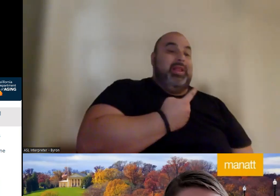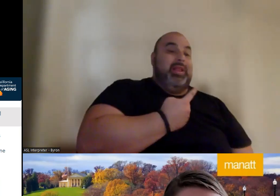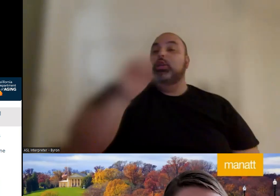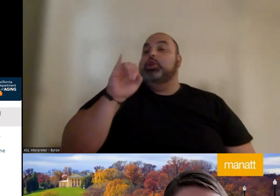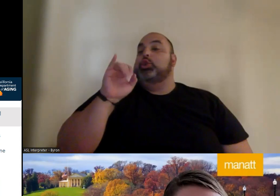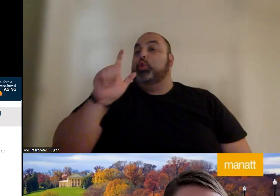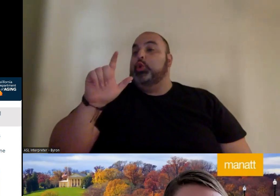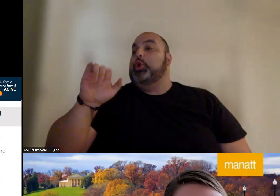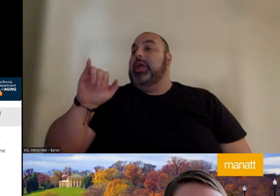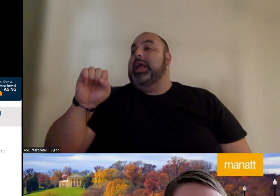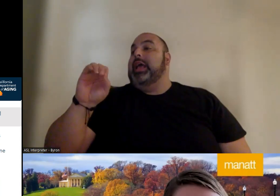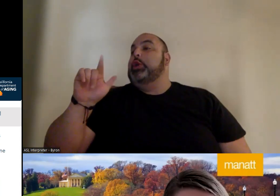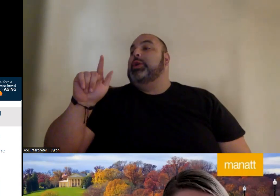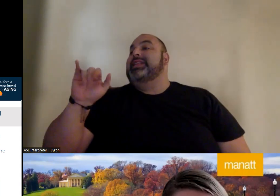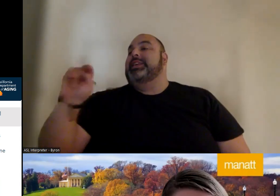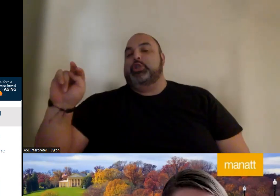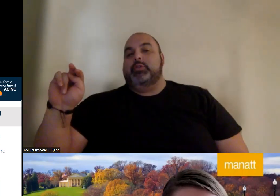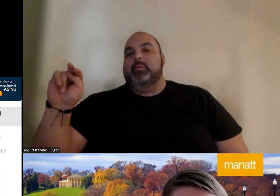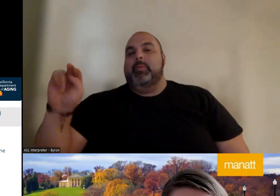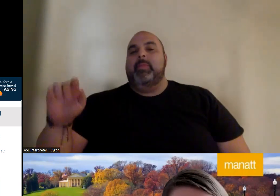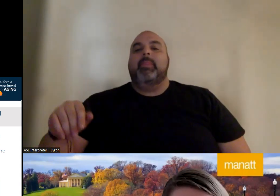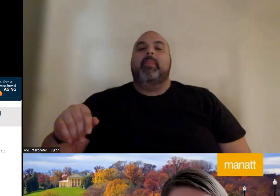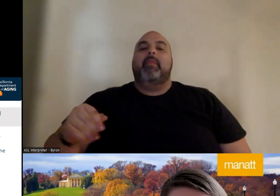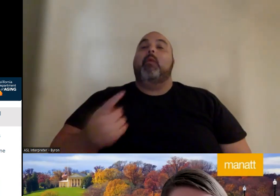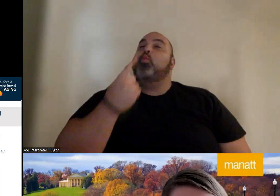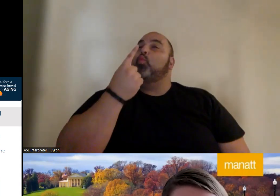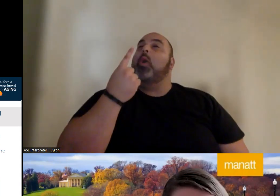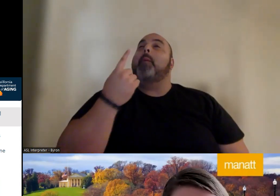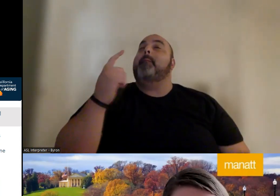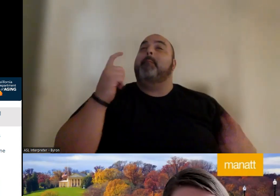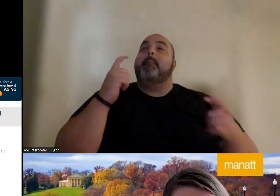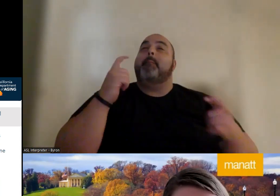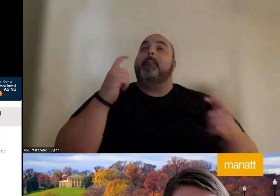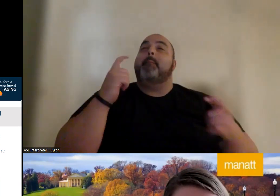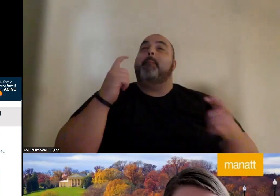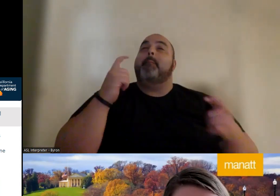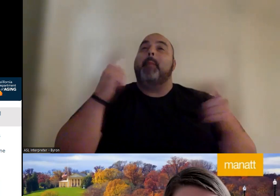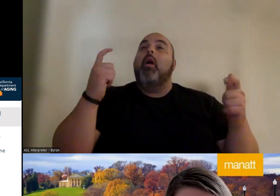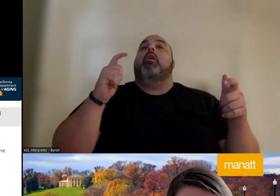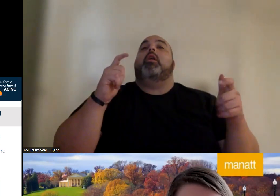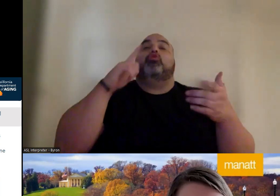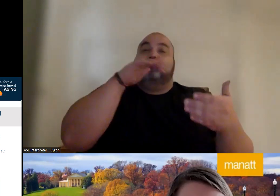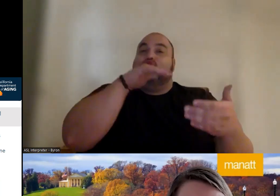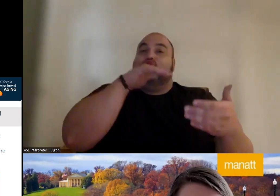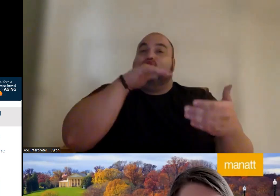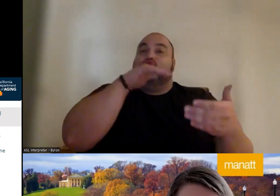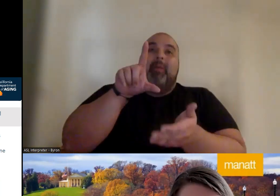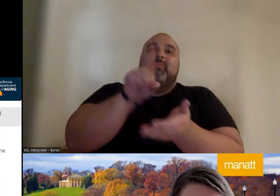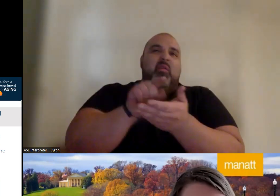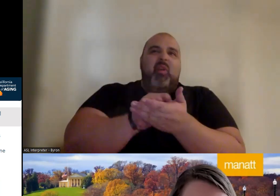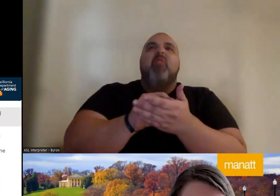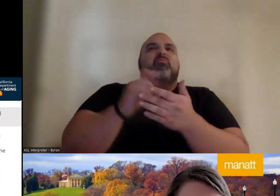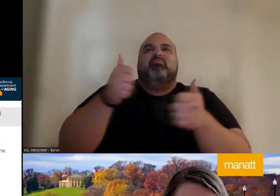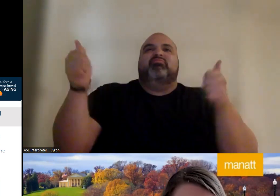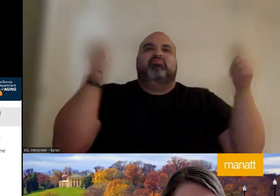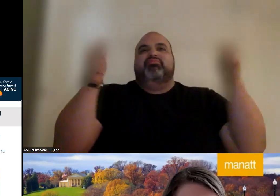A major 2020 meta-analysis published by the National Academies of Sciences, Engineering, and Medicine summarize the major